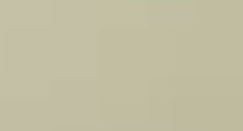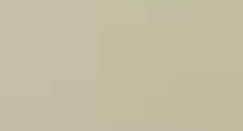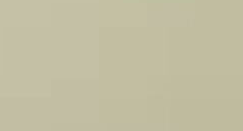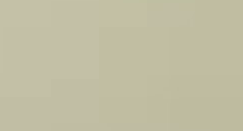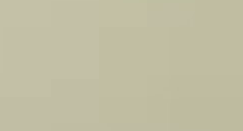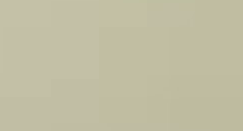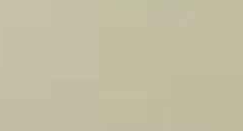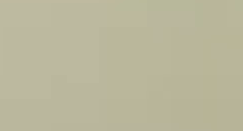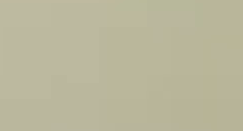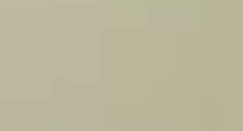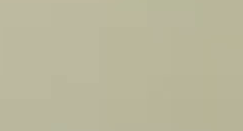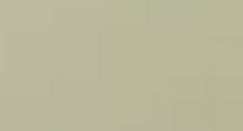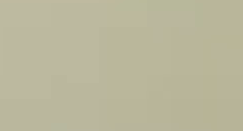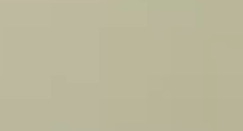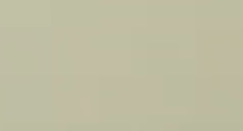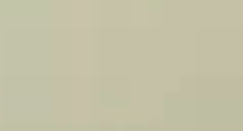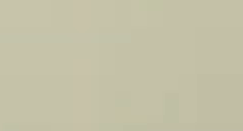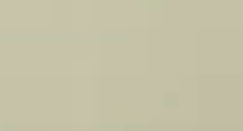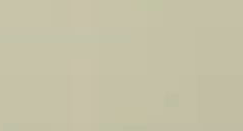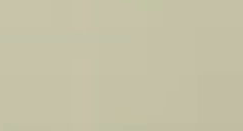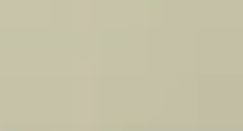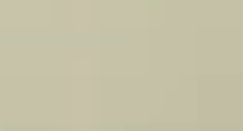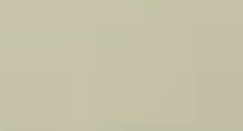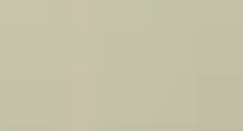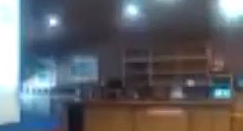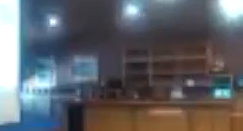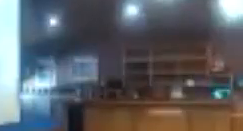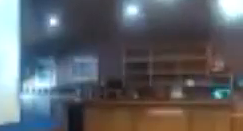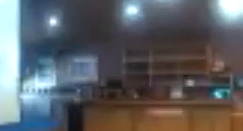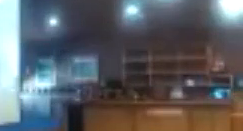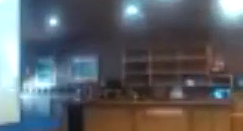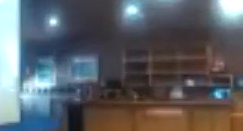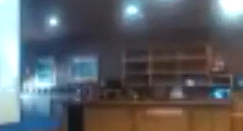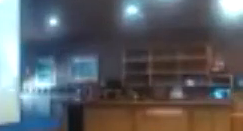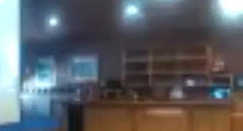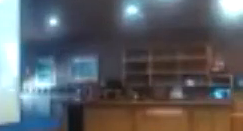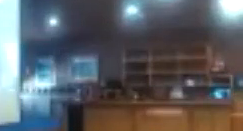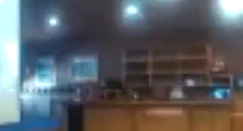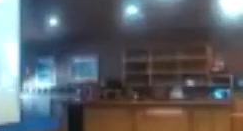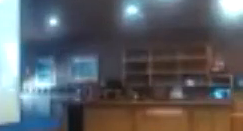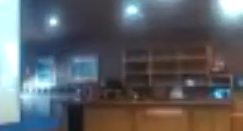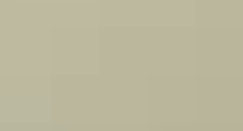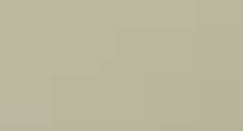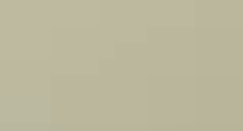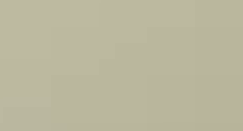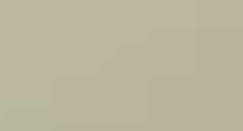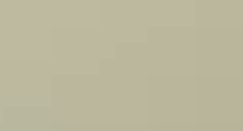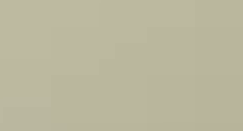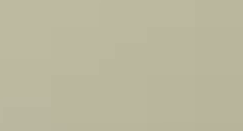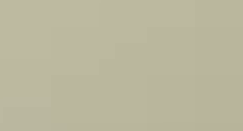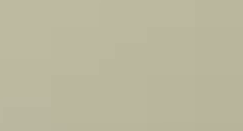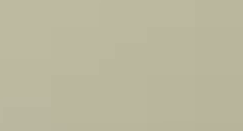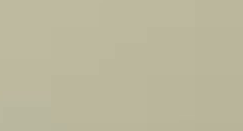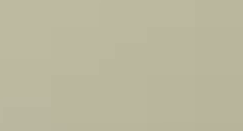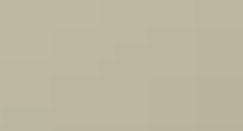is, like, when I ask a question, answer my question, but don't hesitate to give more